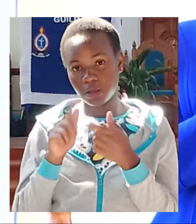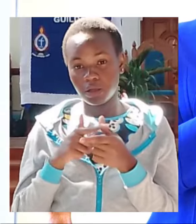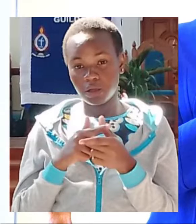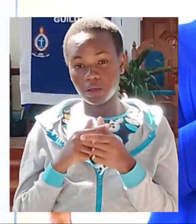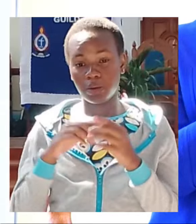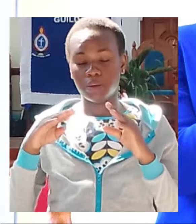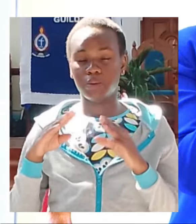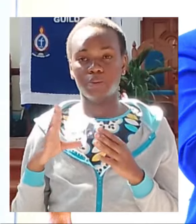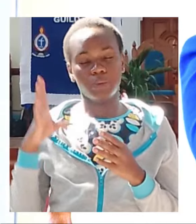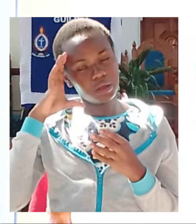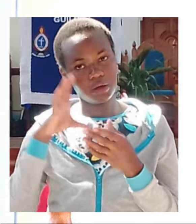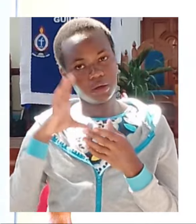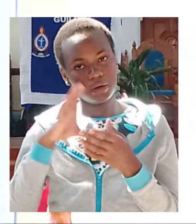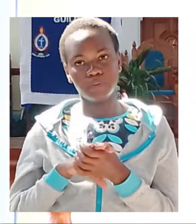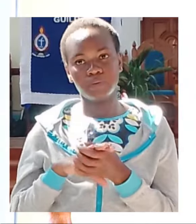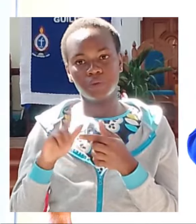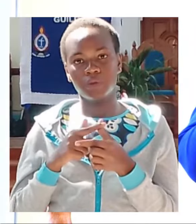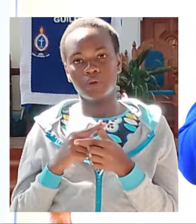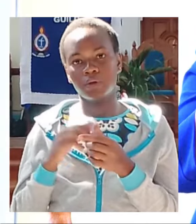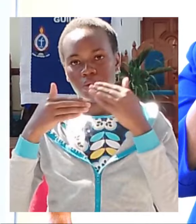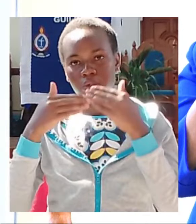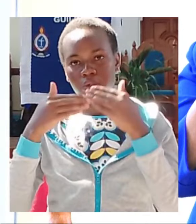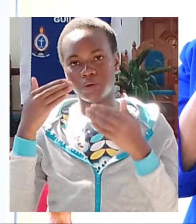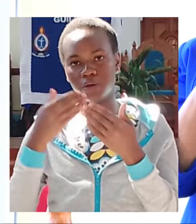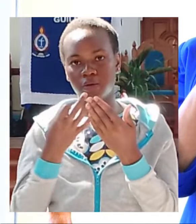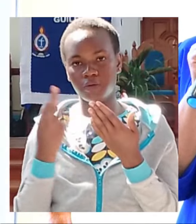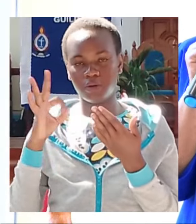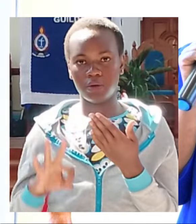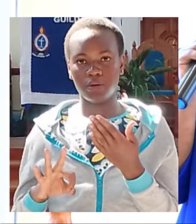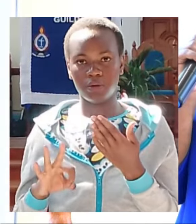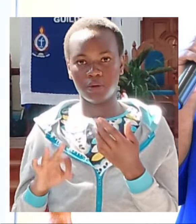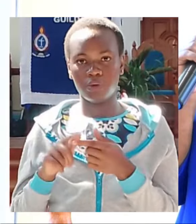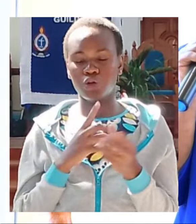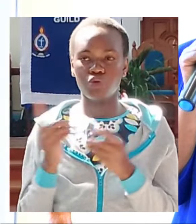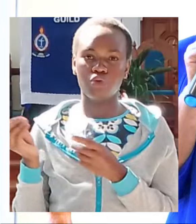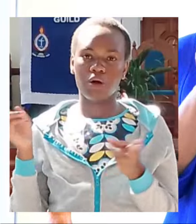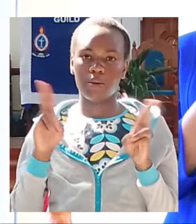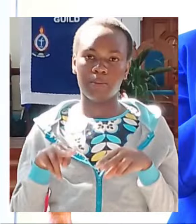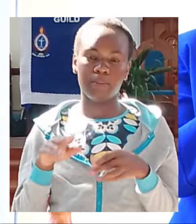believe? When the foundations are shaken, what do you do?